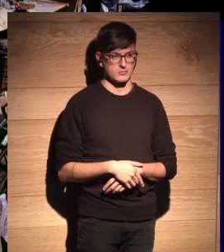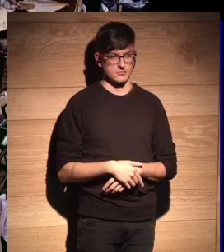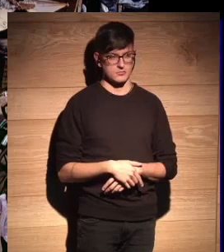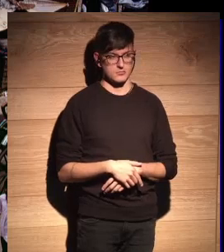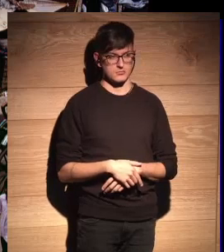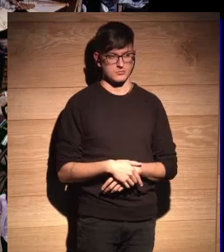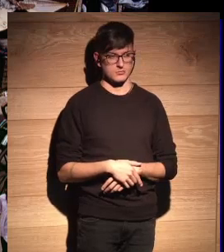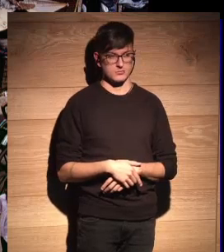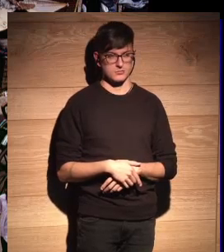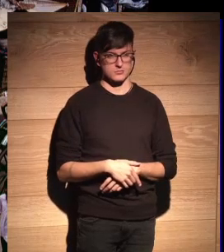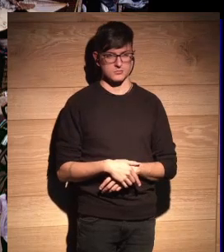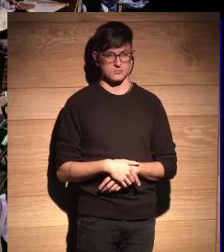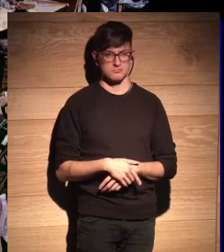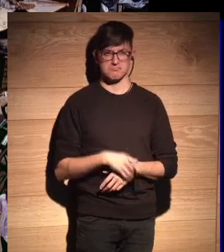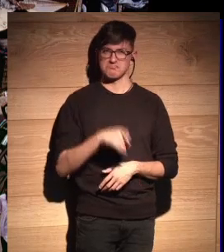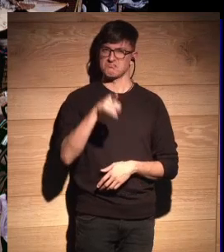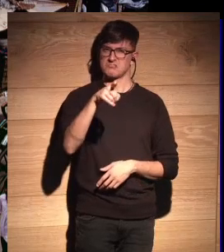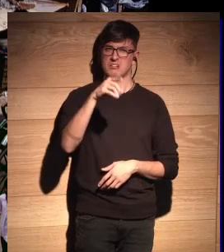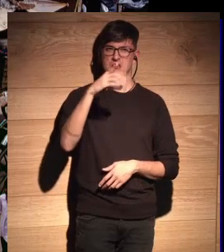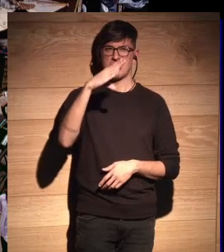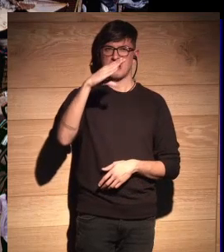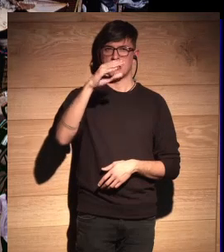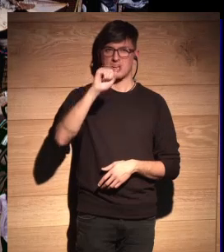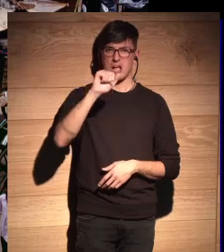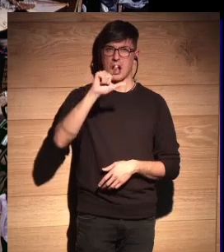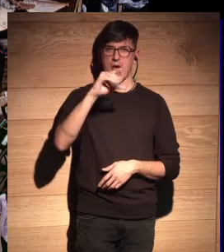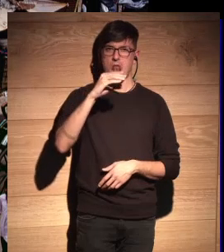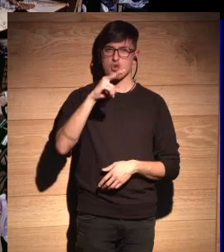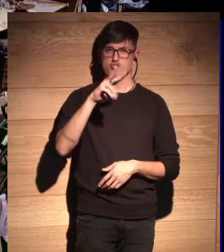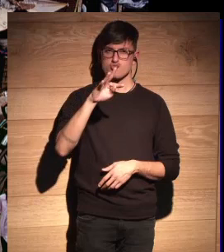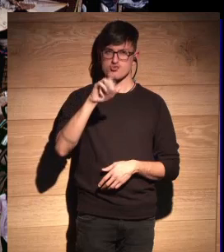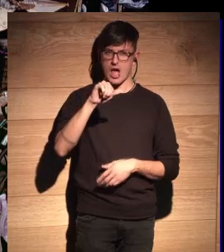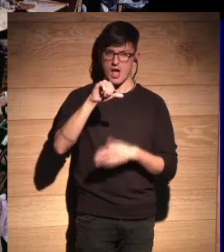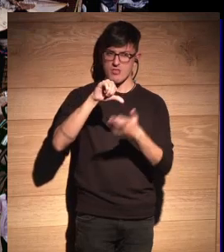It's Calcutta. This is in the 80s, or when is it?